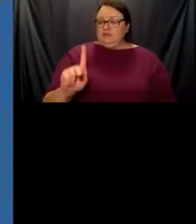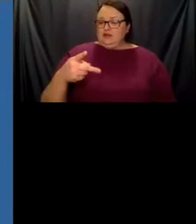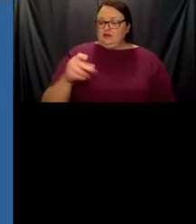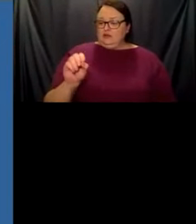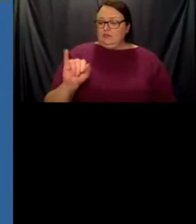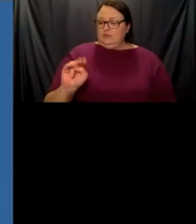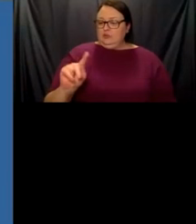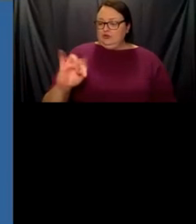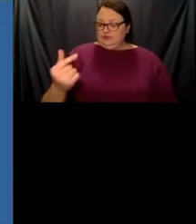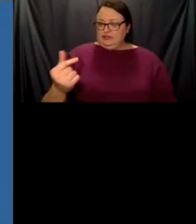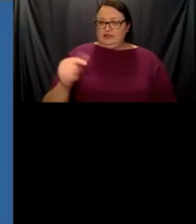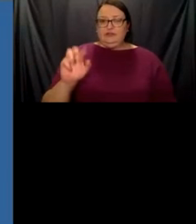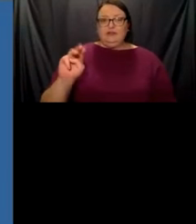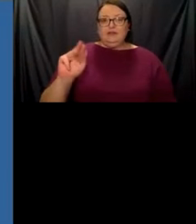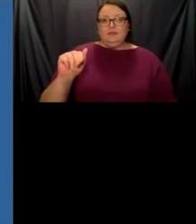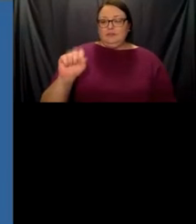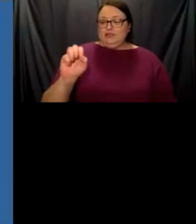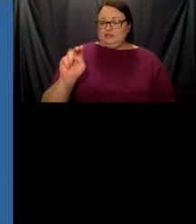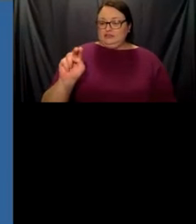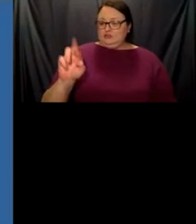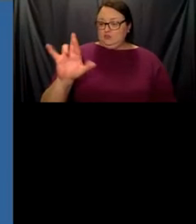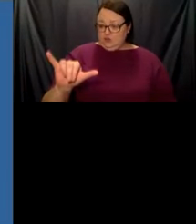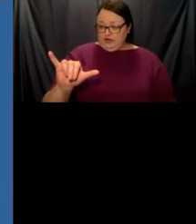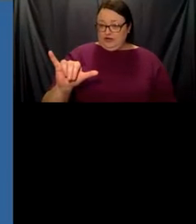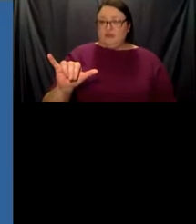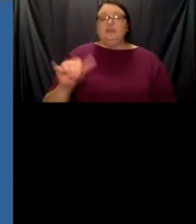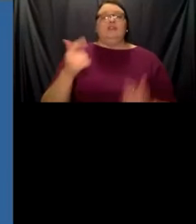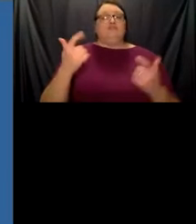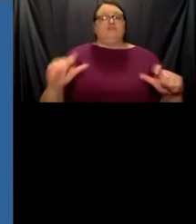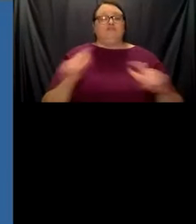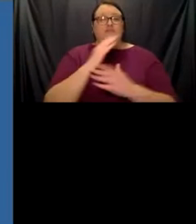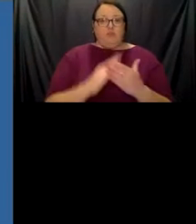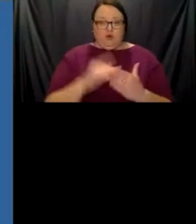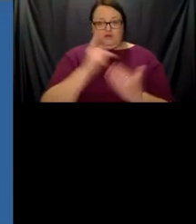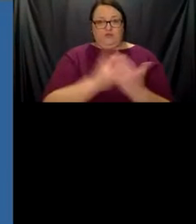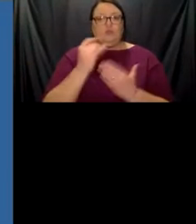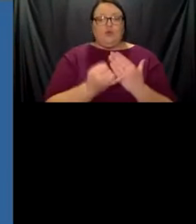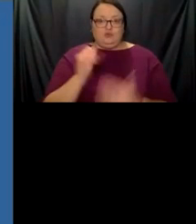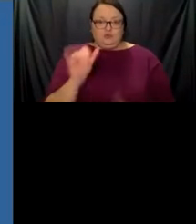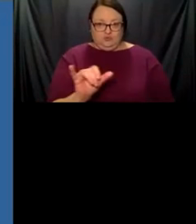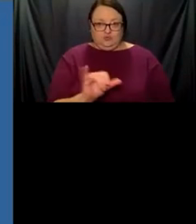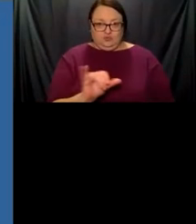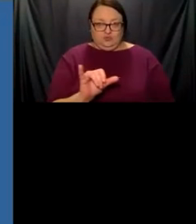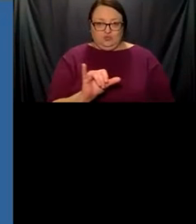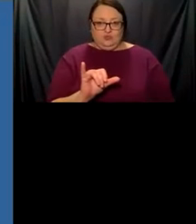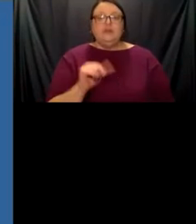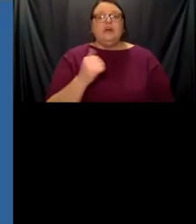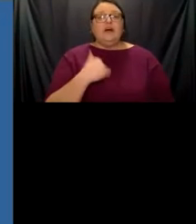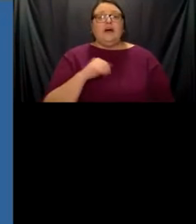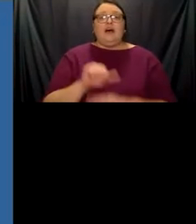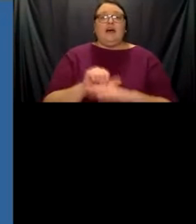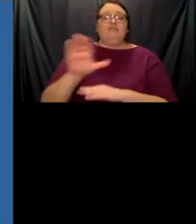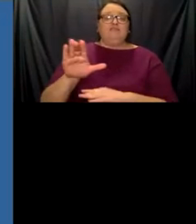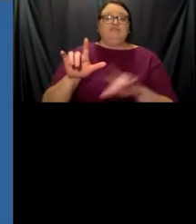habían problemas de inundación. This project, I did submit a slide